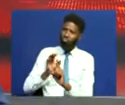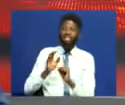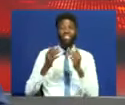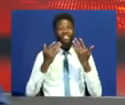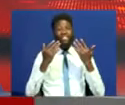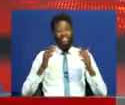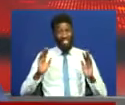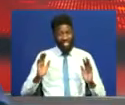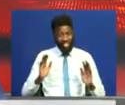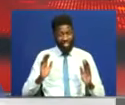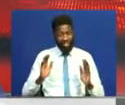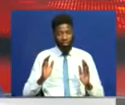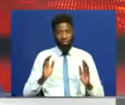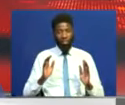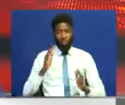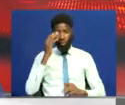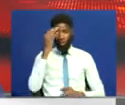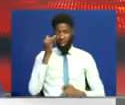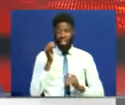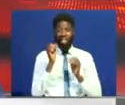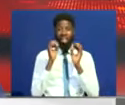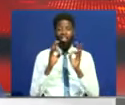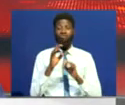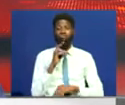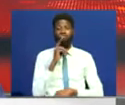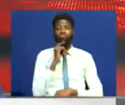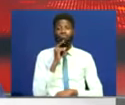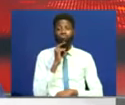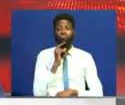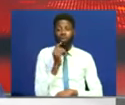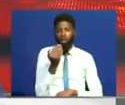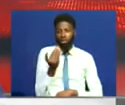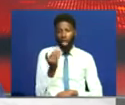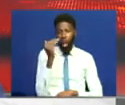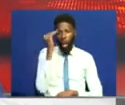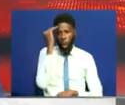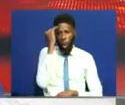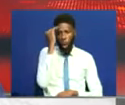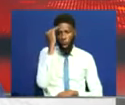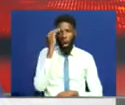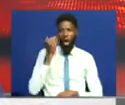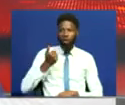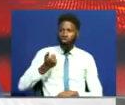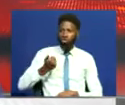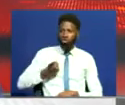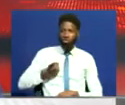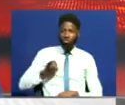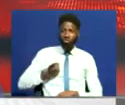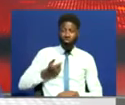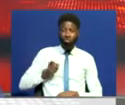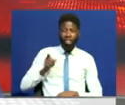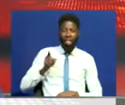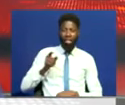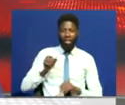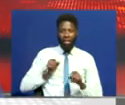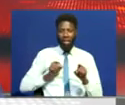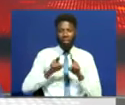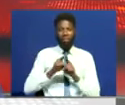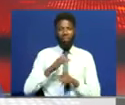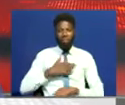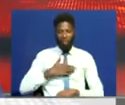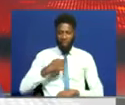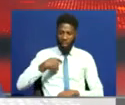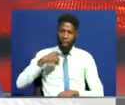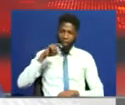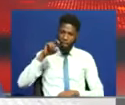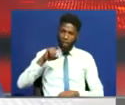sister, I have to take care of them, there is law against it, I'm sure this will not be happening. Uh-huh. So there are quite a number